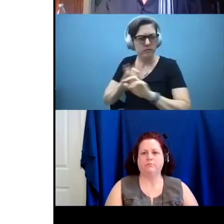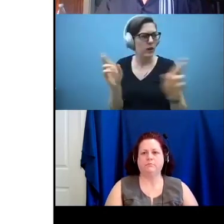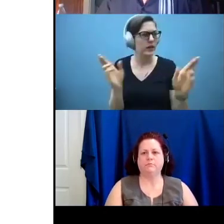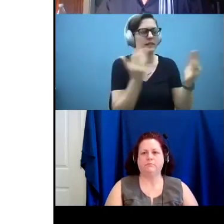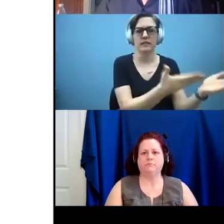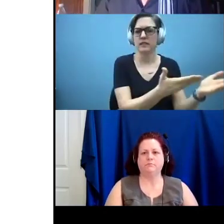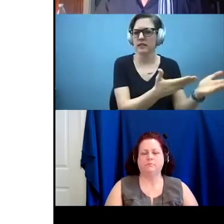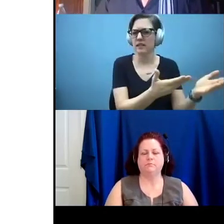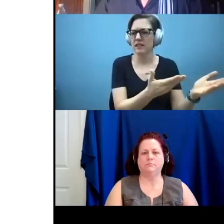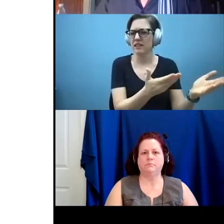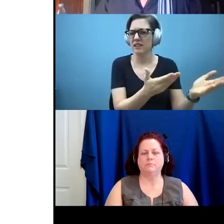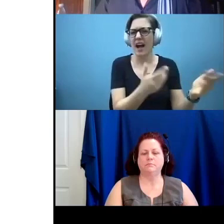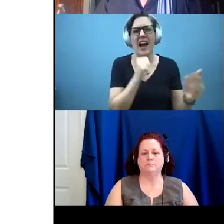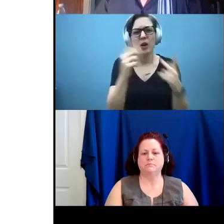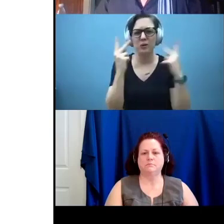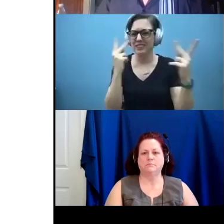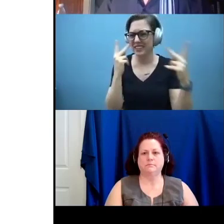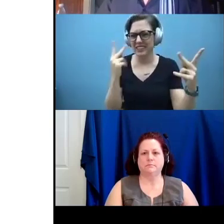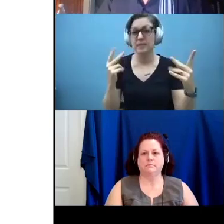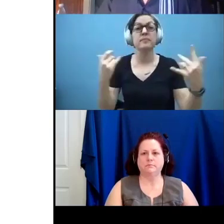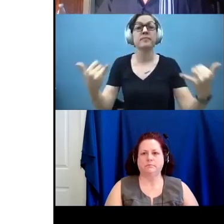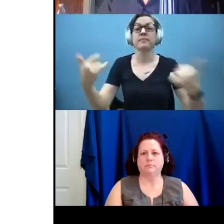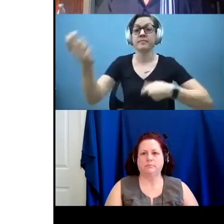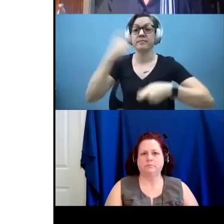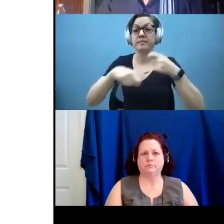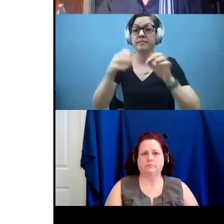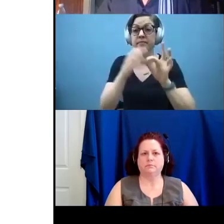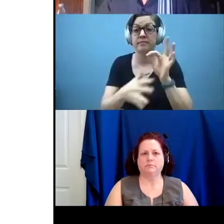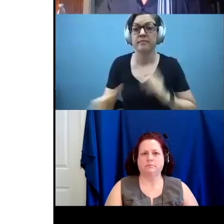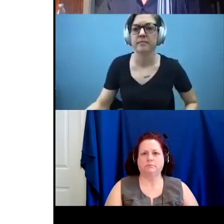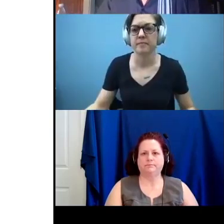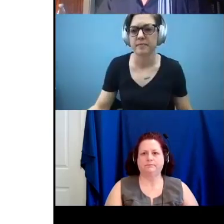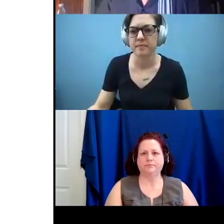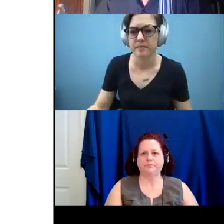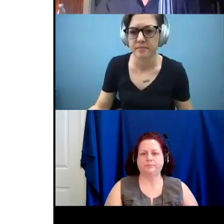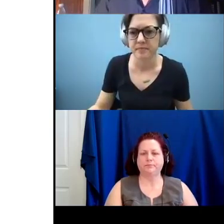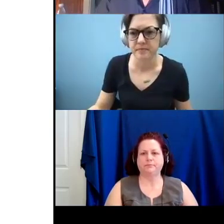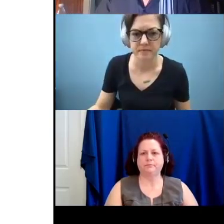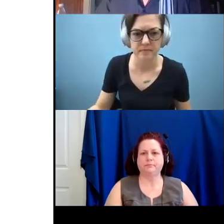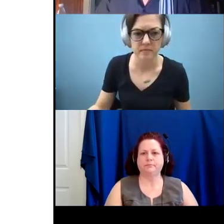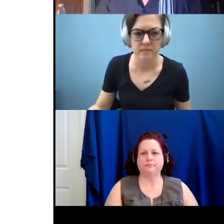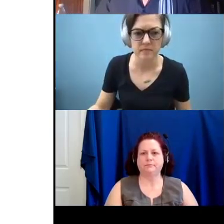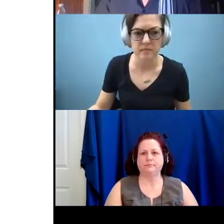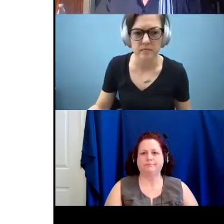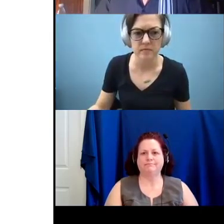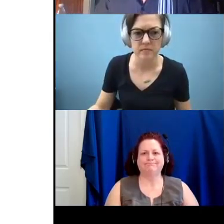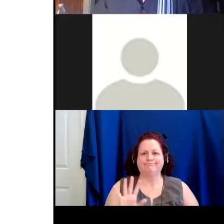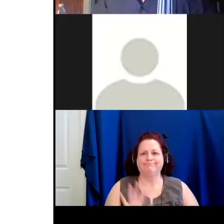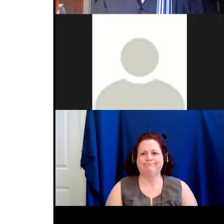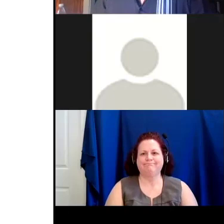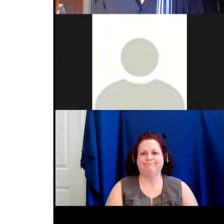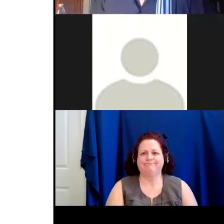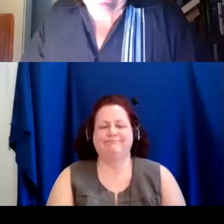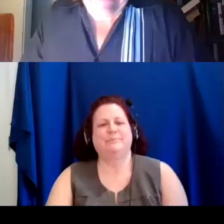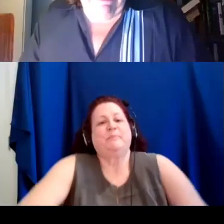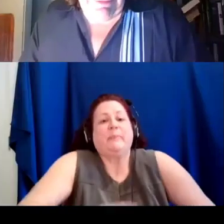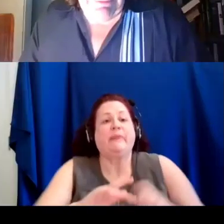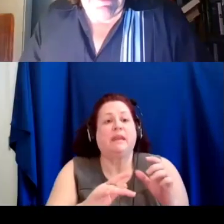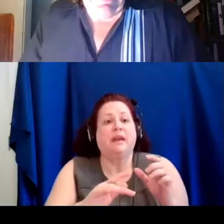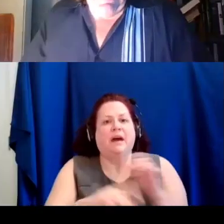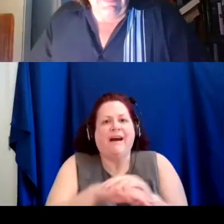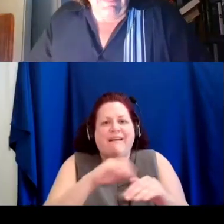what I don't see it happening. To tell you the truth, one of my colleagues told me that comfort rooms are being used by